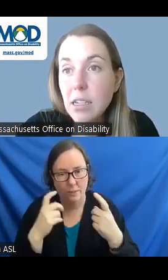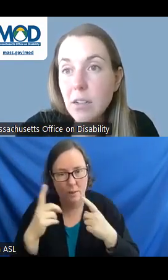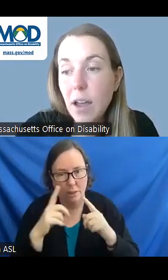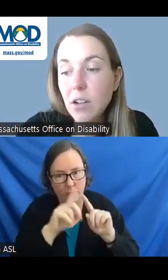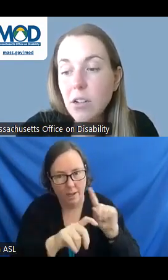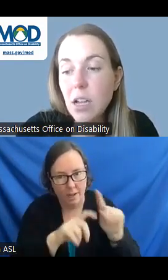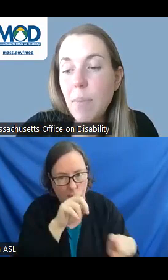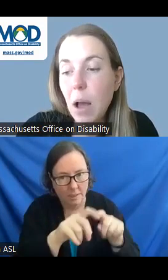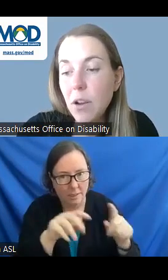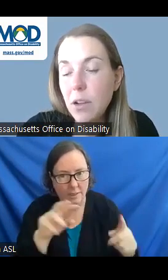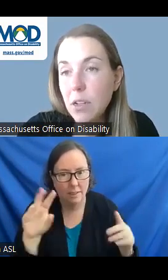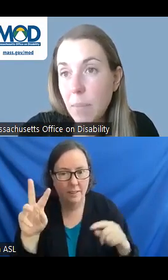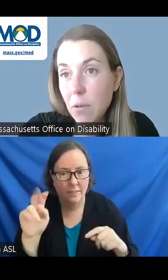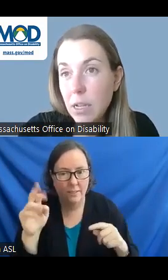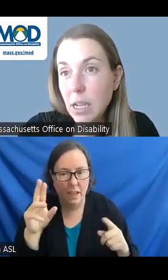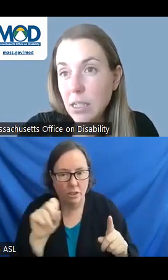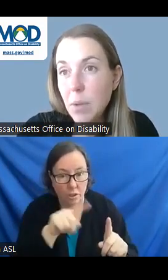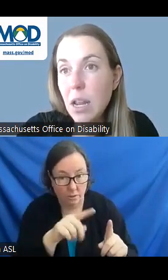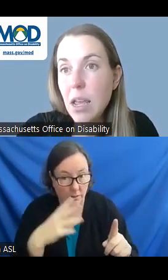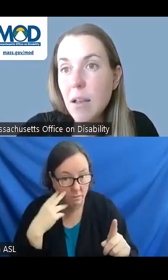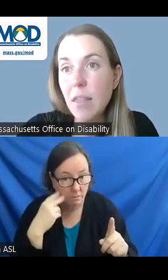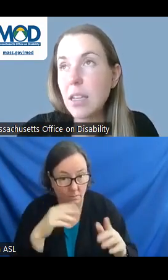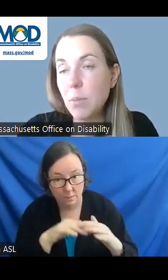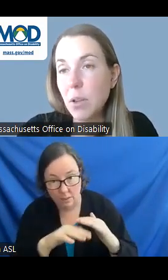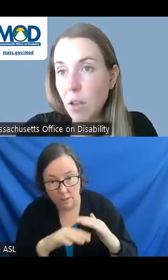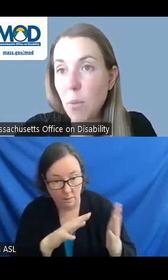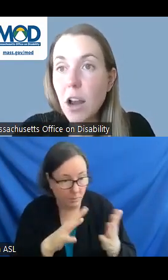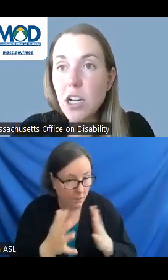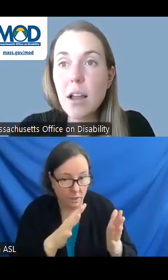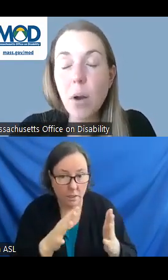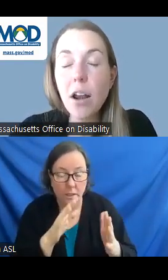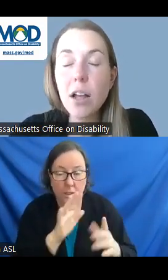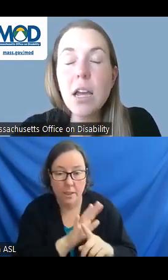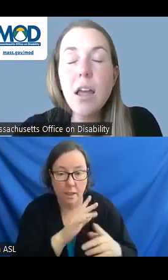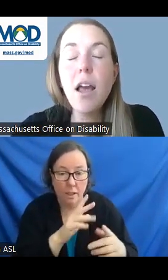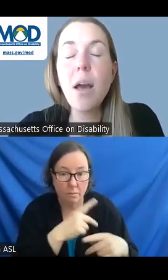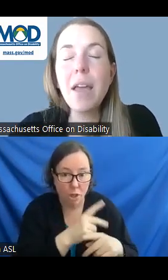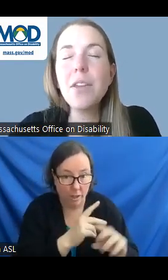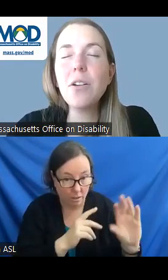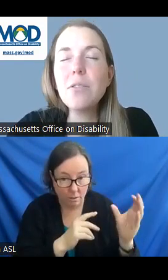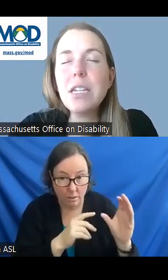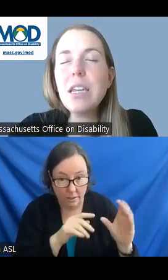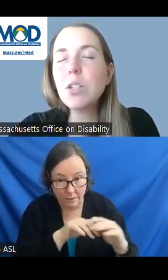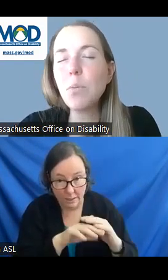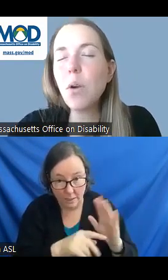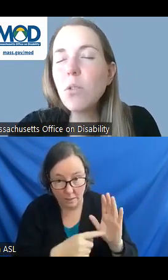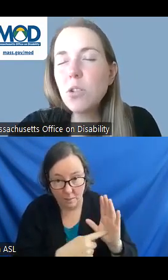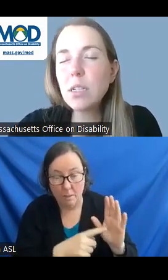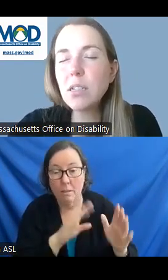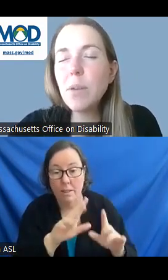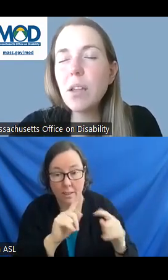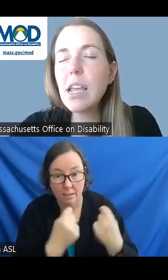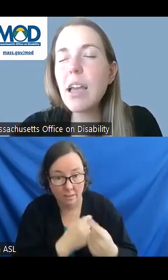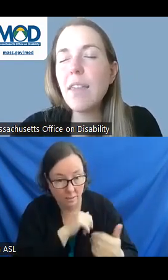to ask vendors about accessibility and the accessibility of their product, and their team's approach